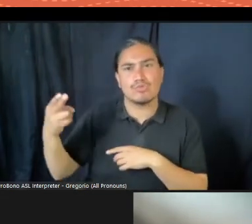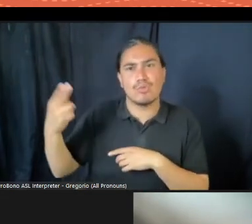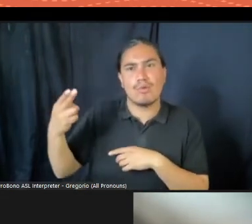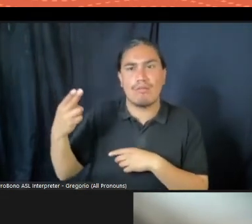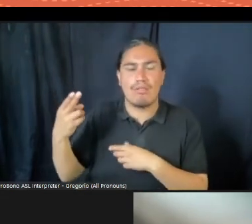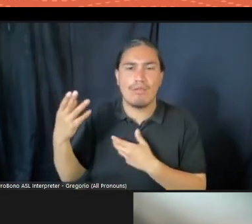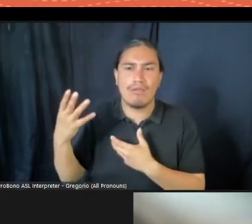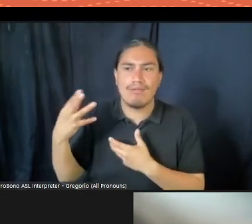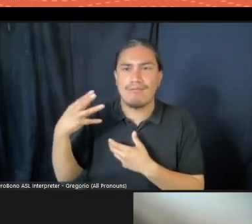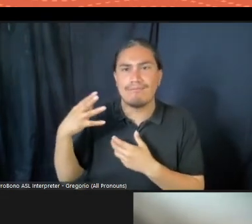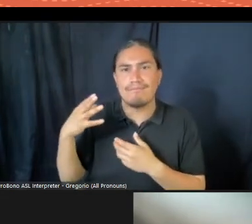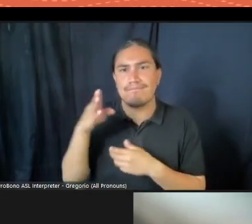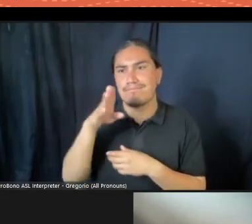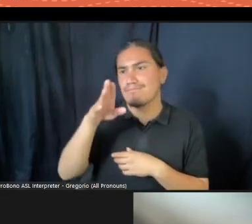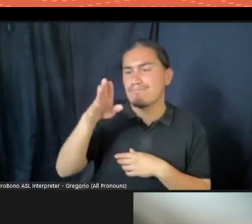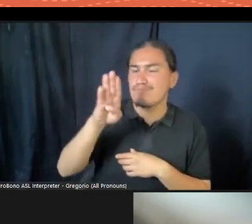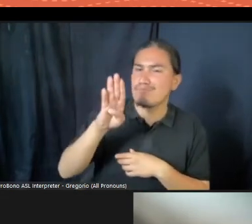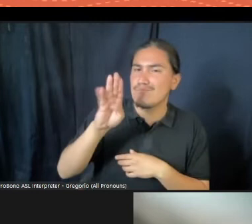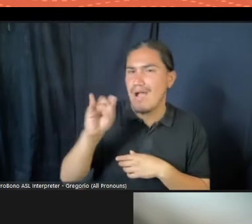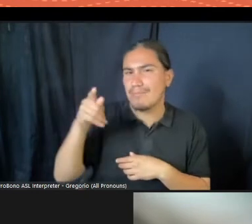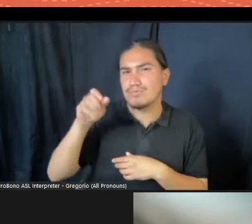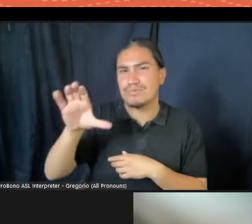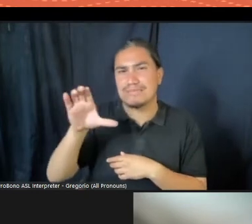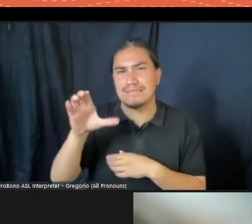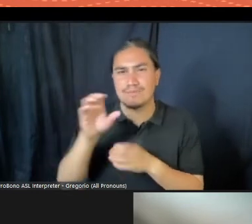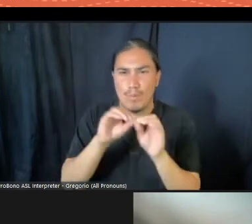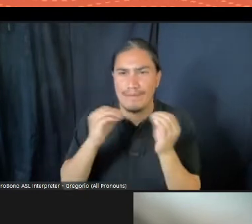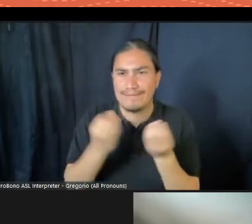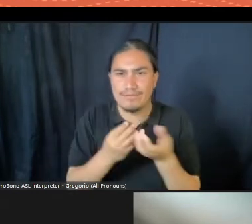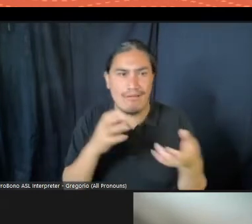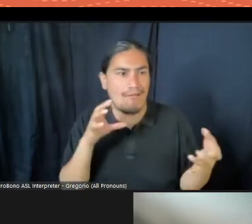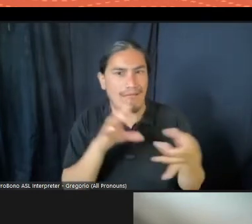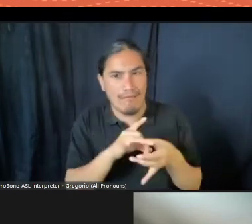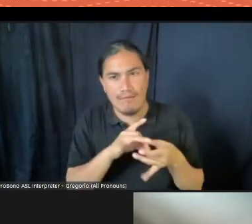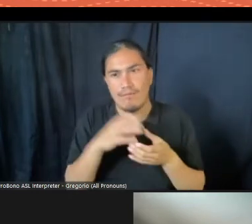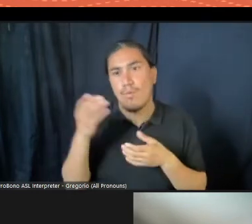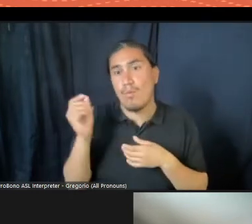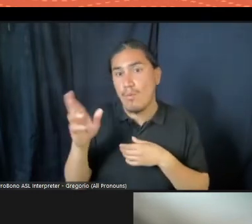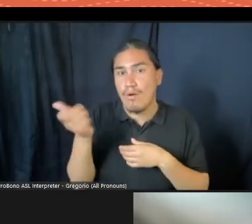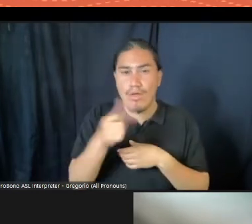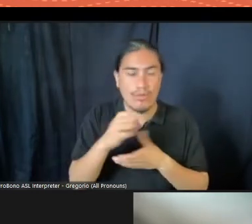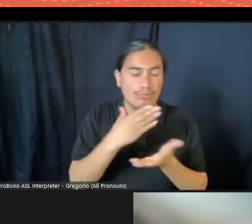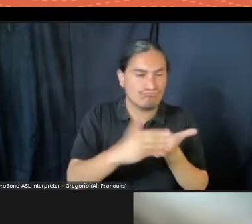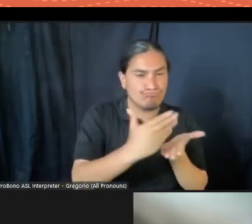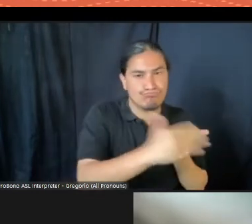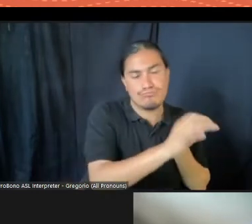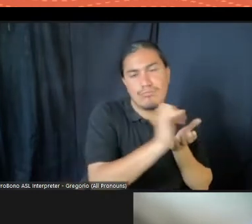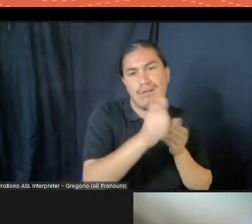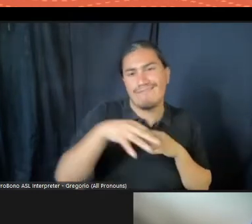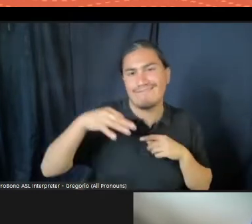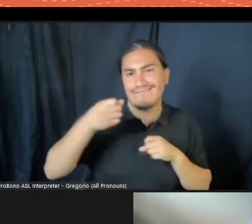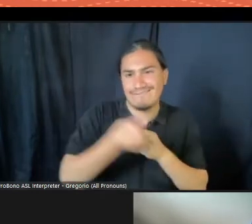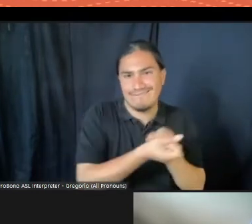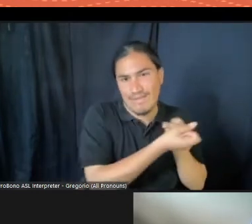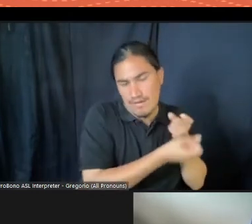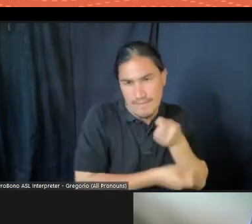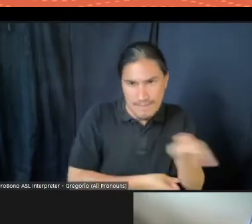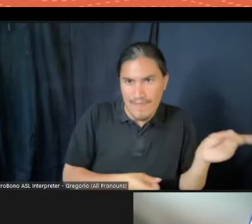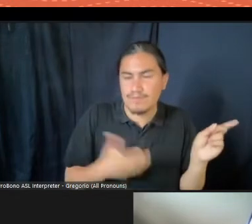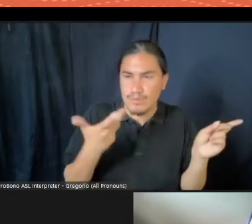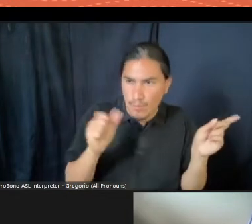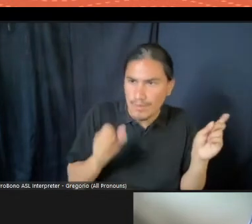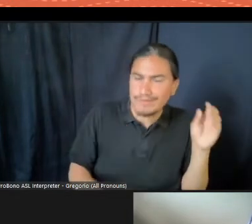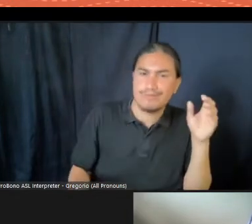important BIPOC arts organizations around the country, organizations that had been marginalized and not funded. So I wanted to try to insert that